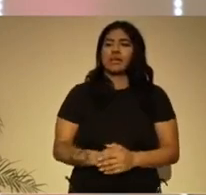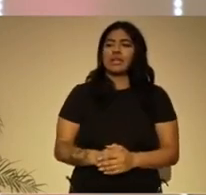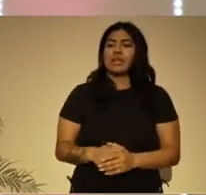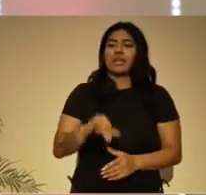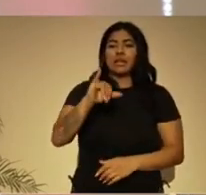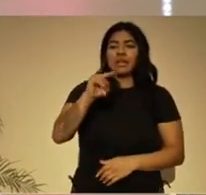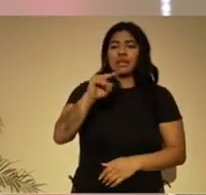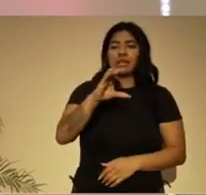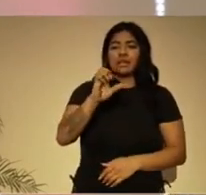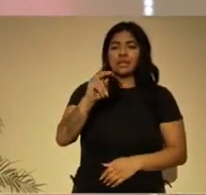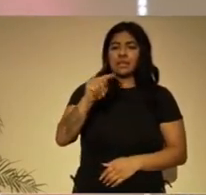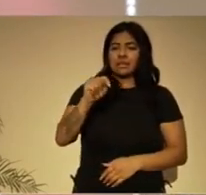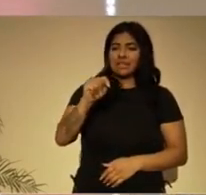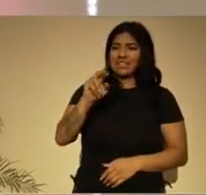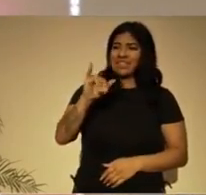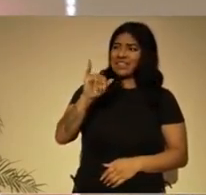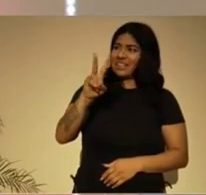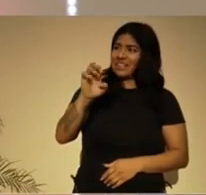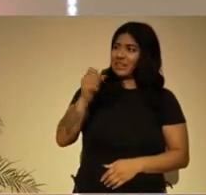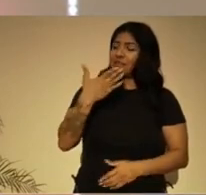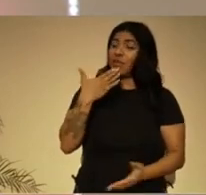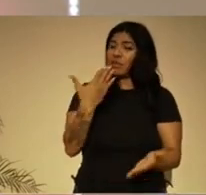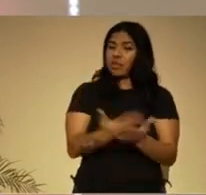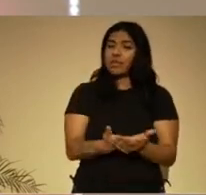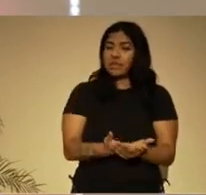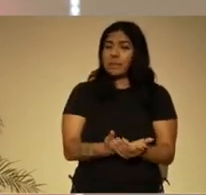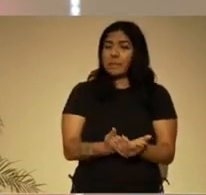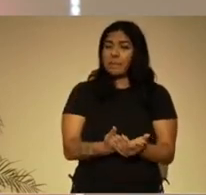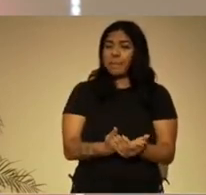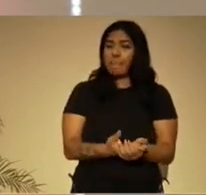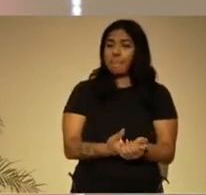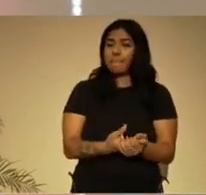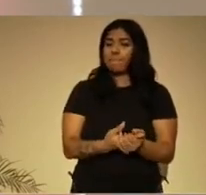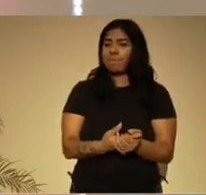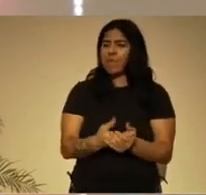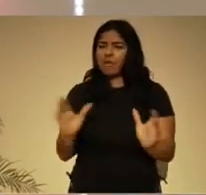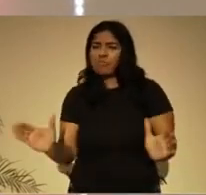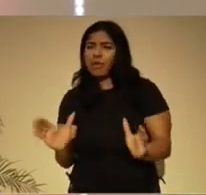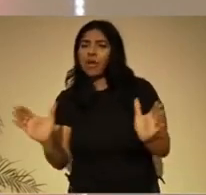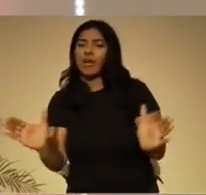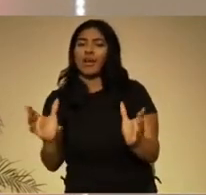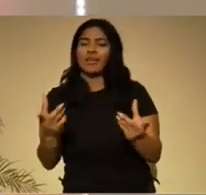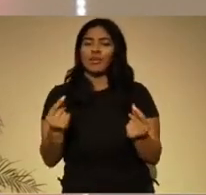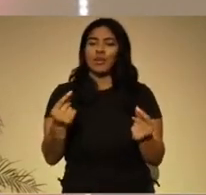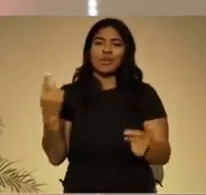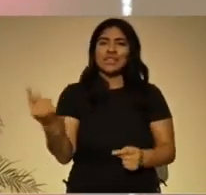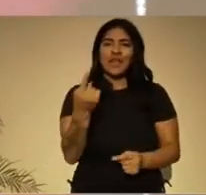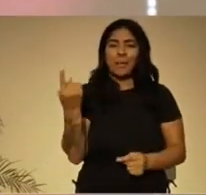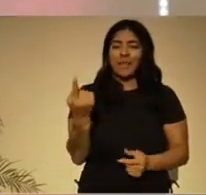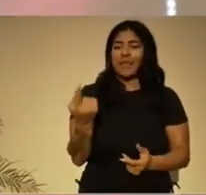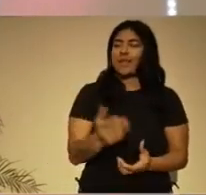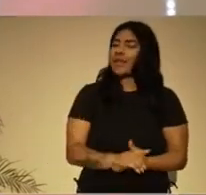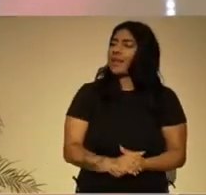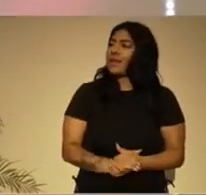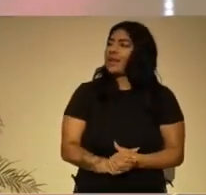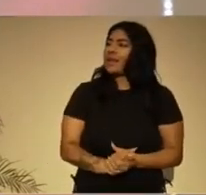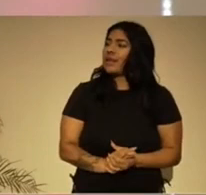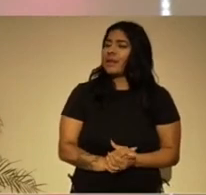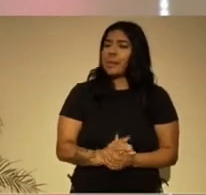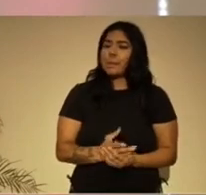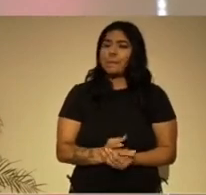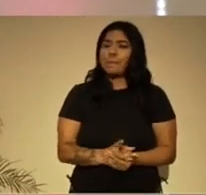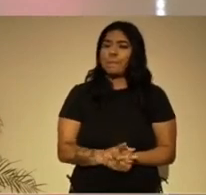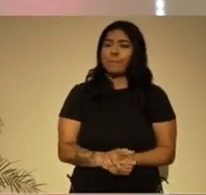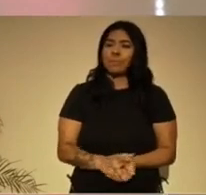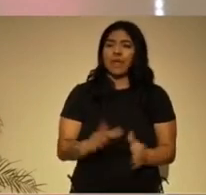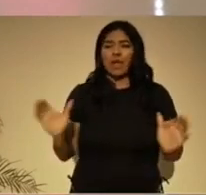Incentives are good. They're good. They get us, they motivate us to do something. They get us to do something. And, you